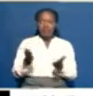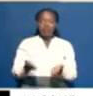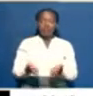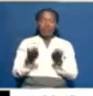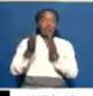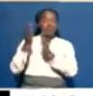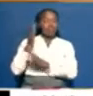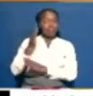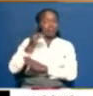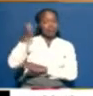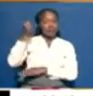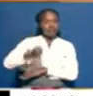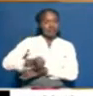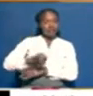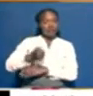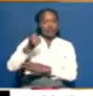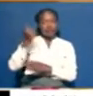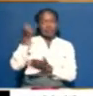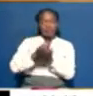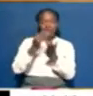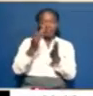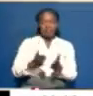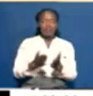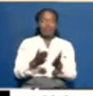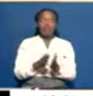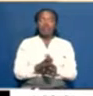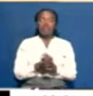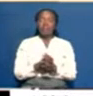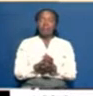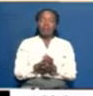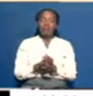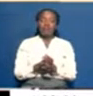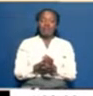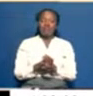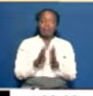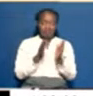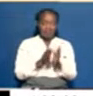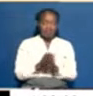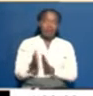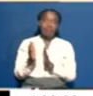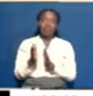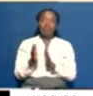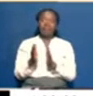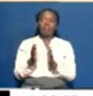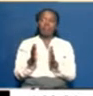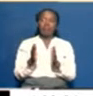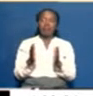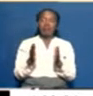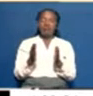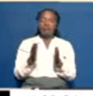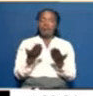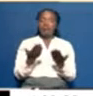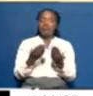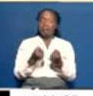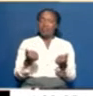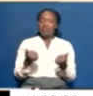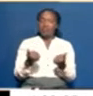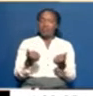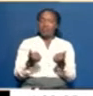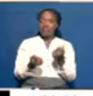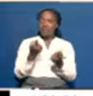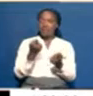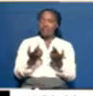and judicial officers will handle the cases. Prepare to handle EDR matters. We expect